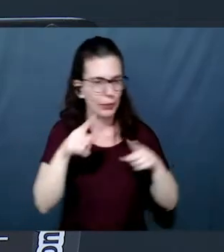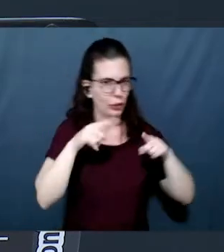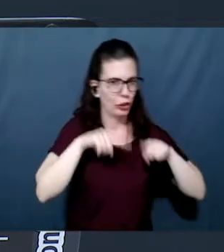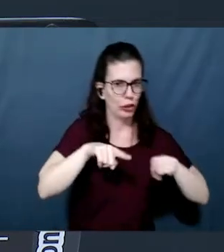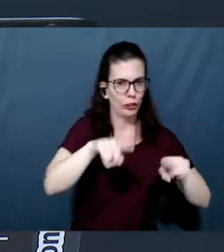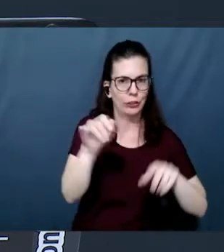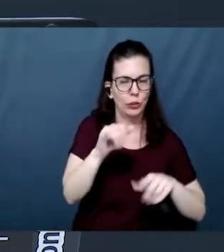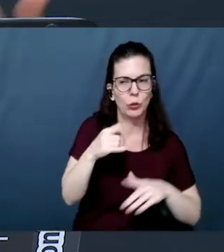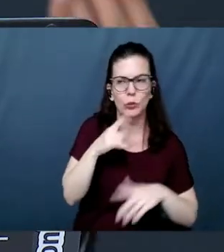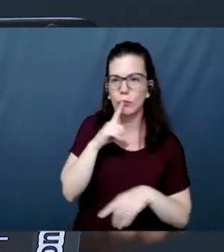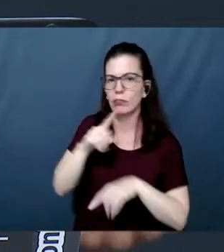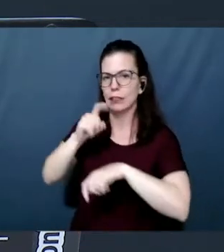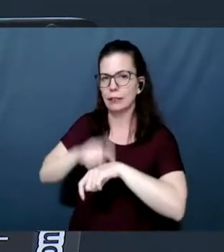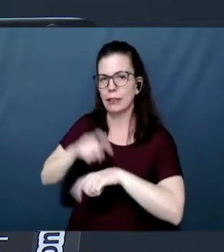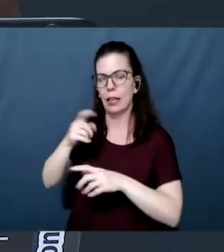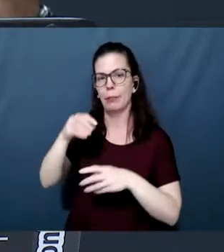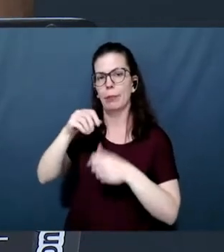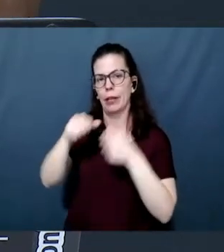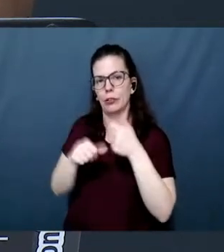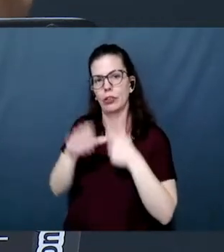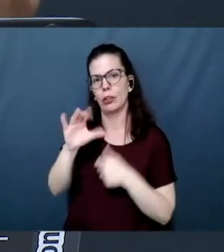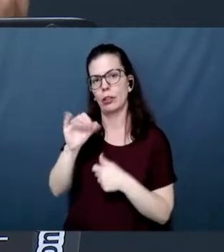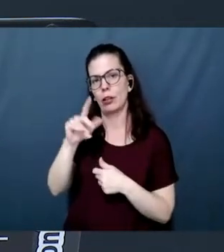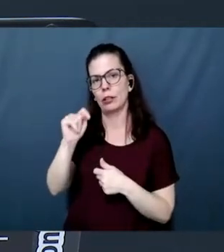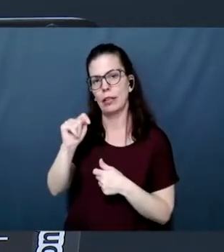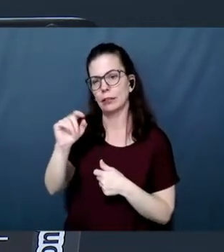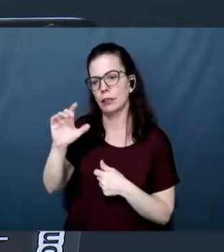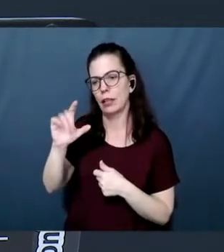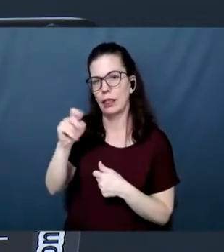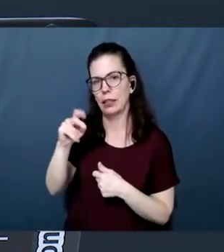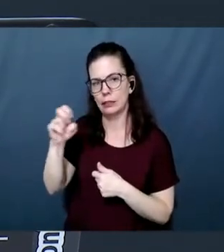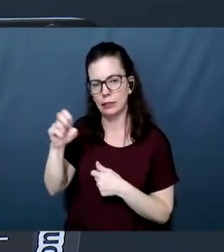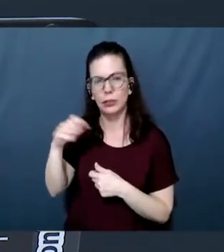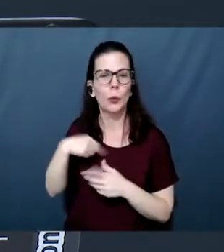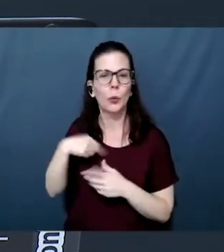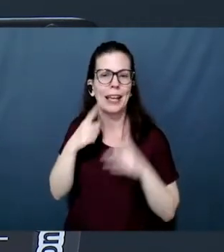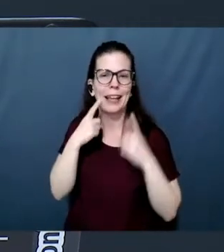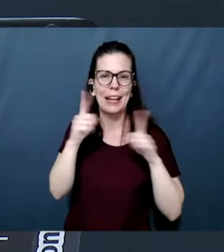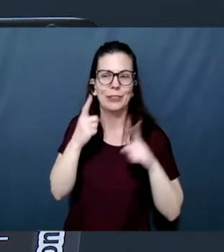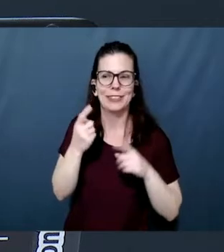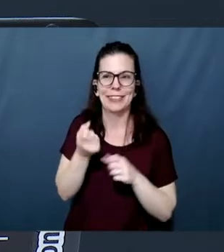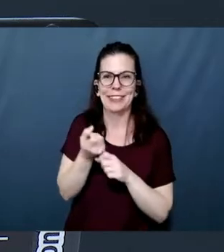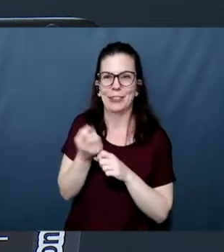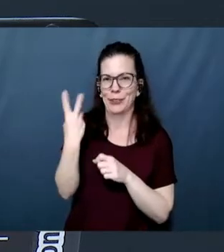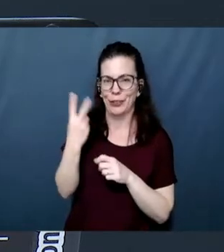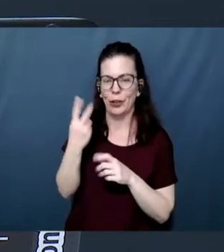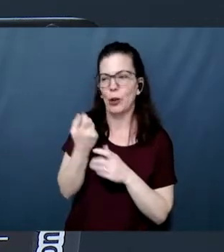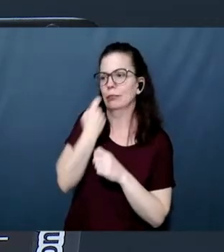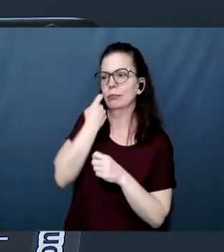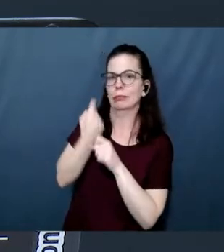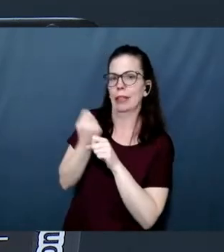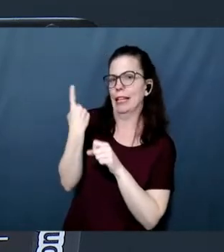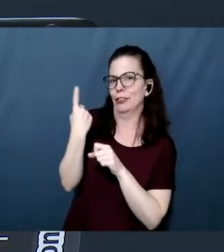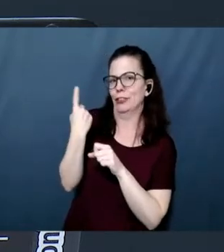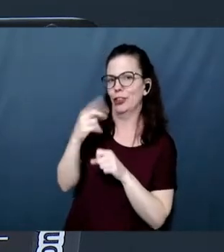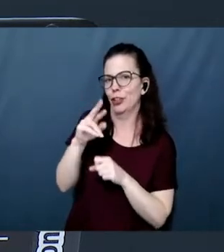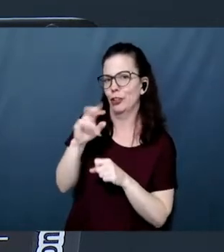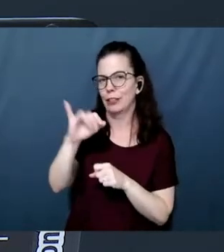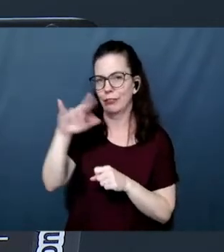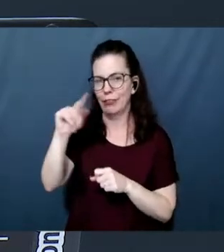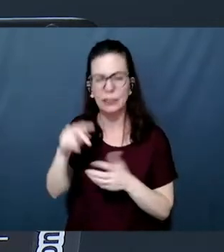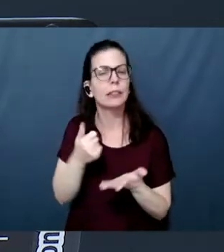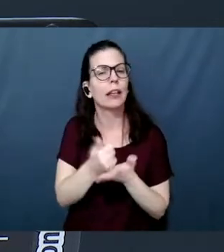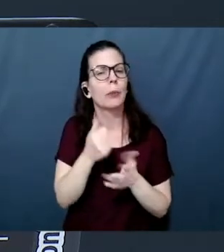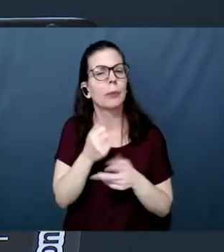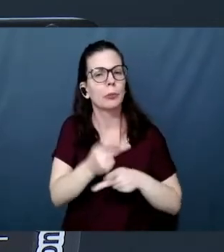Contact Lens that we announced at last reInvent, which was basically helping supervisors identify calls when they're going south, and